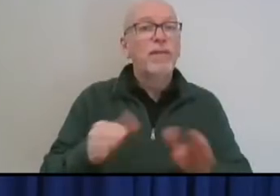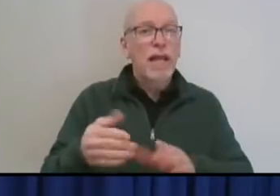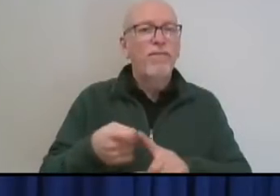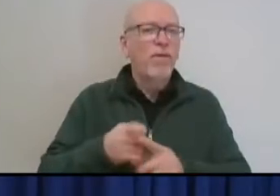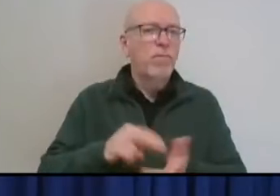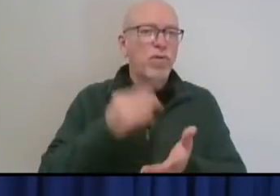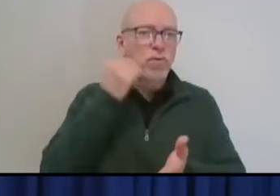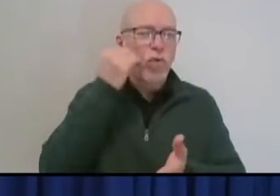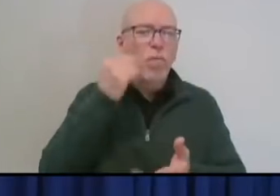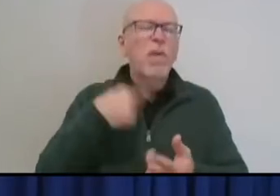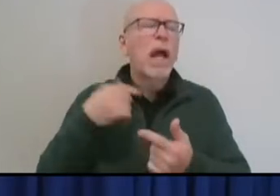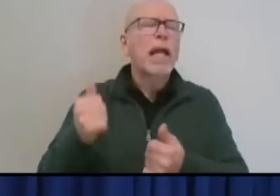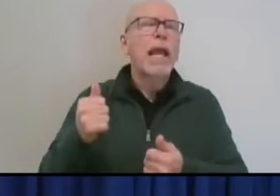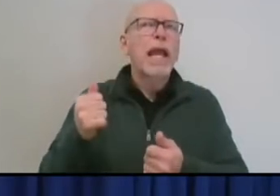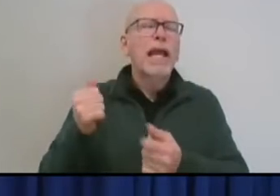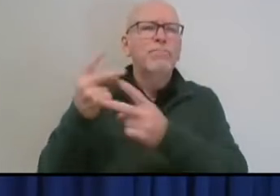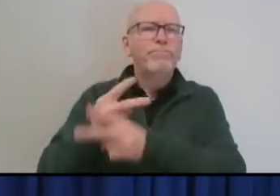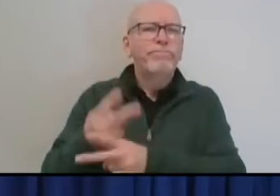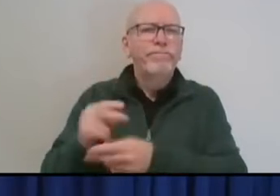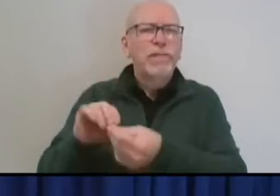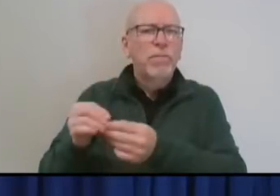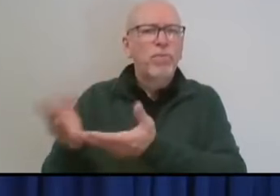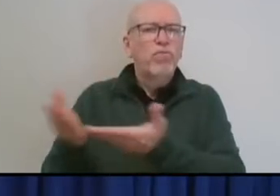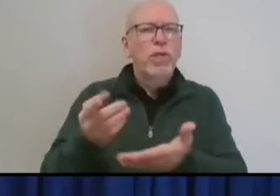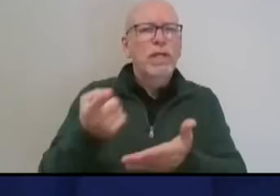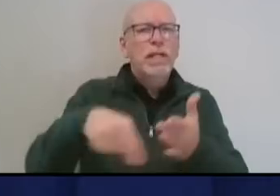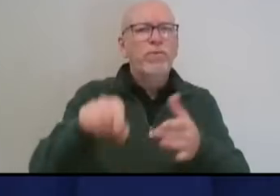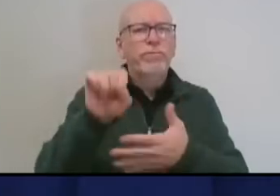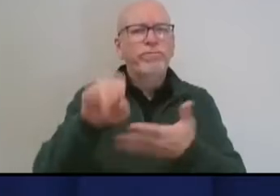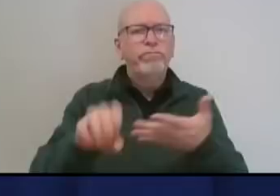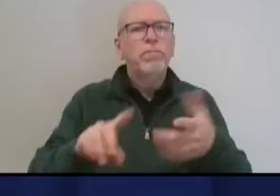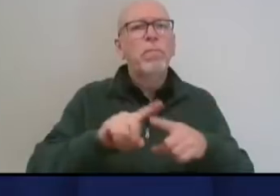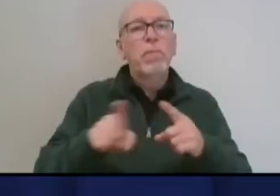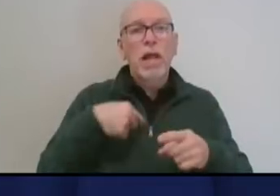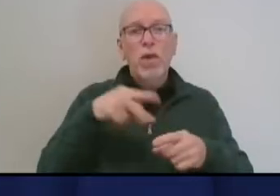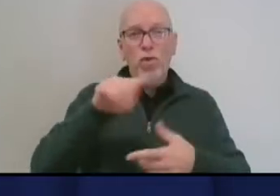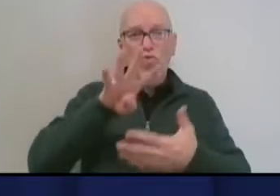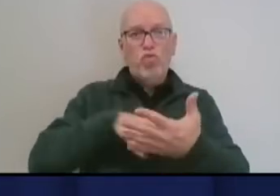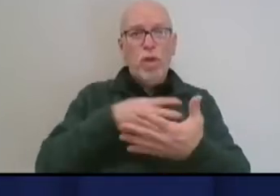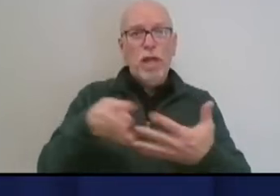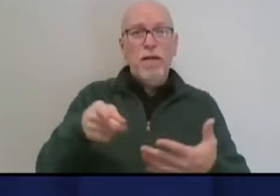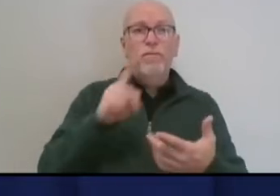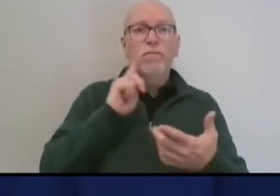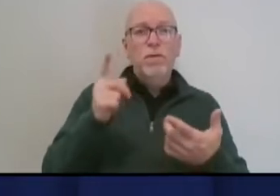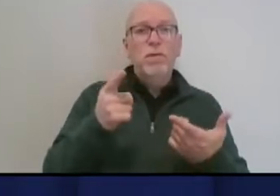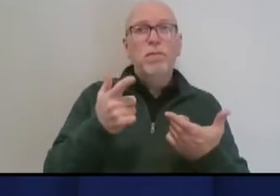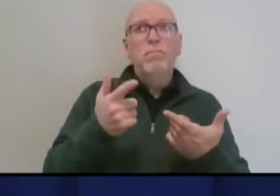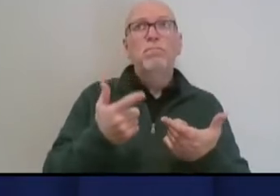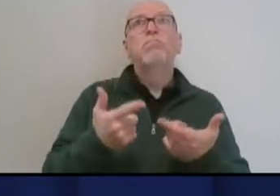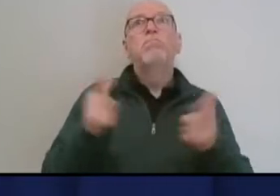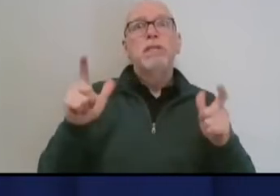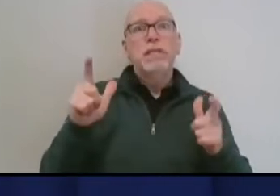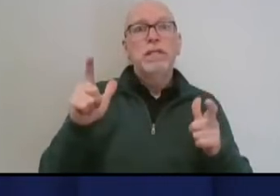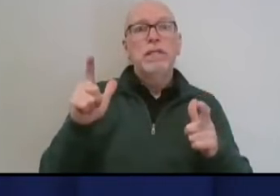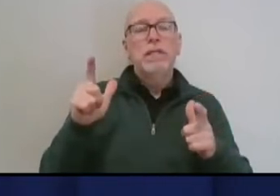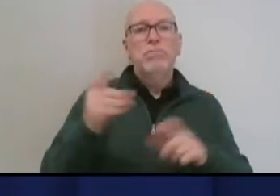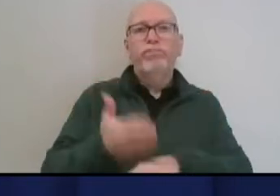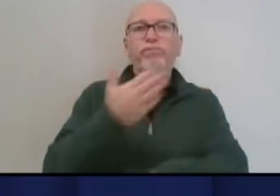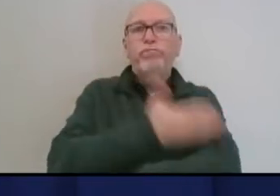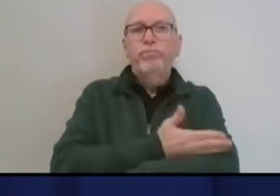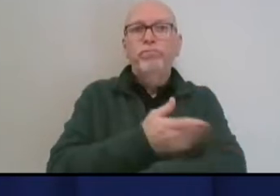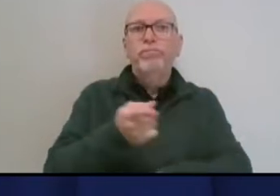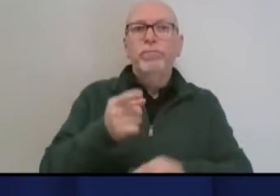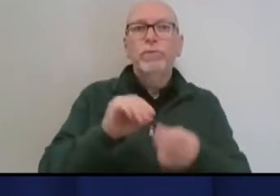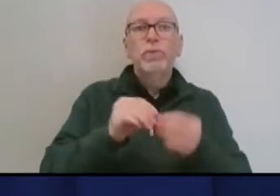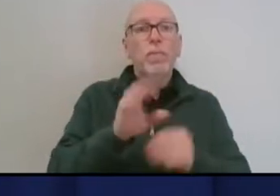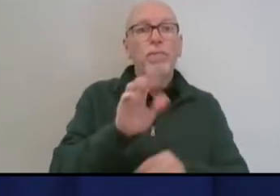can bring some of those numbers next week, do it but next as week, I've yeah. looked at the graphs, it's a tremendously huge drop, not only in numbers of